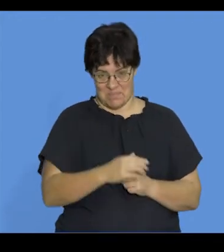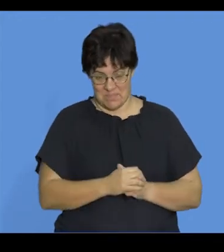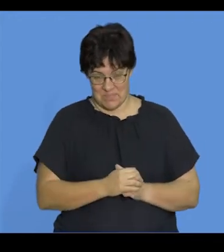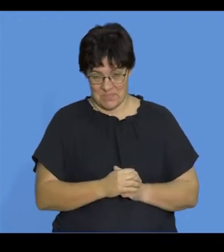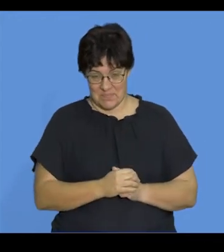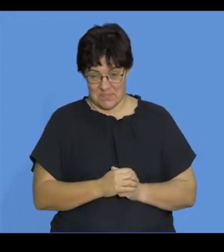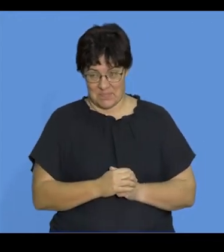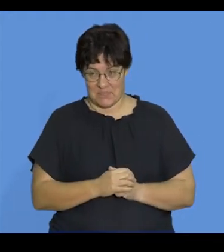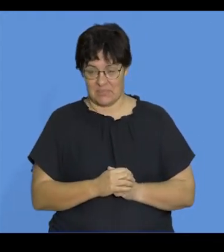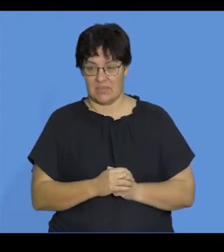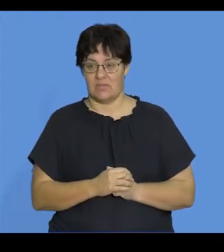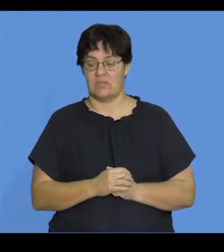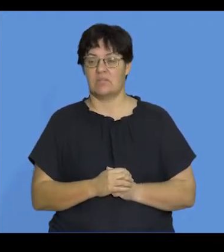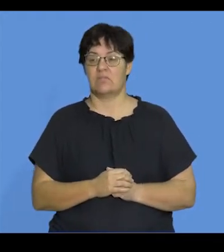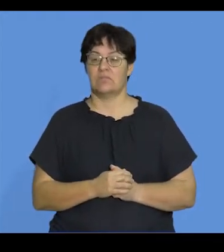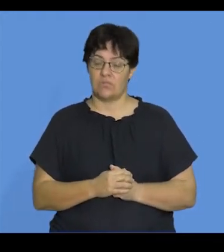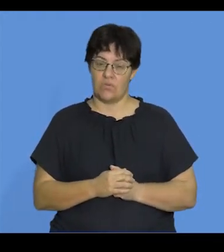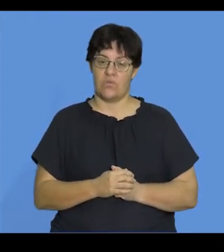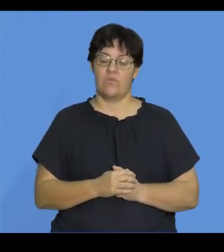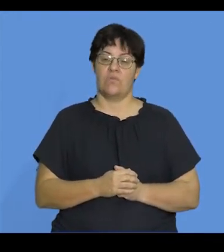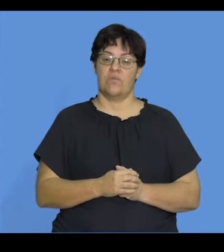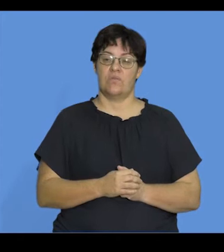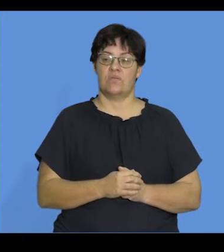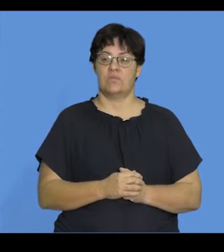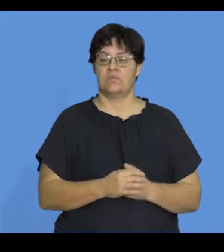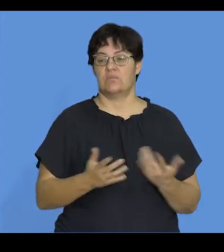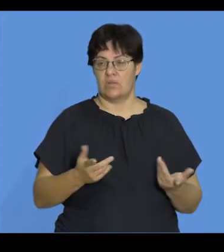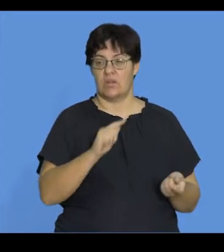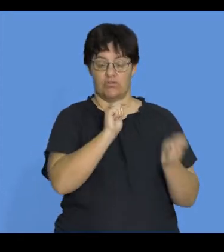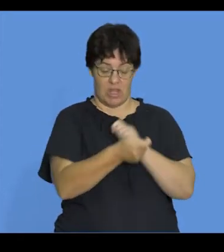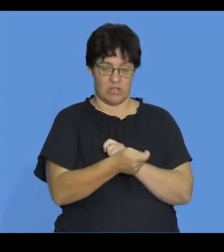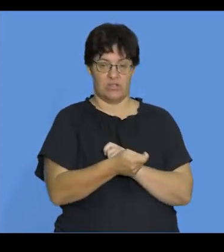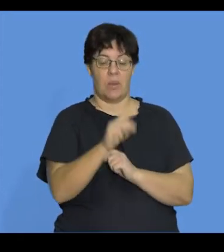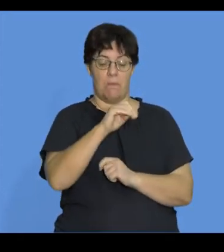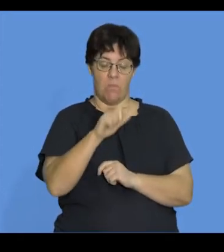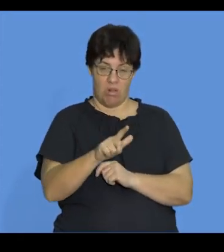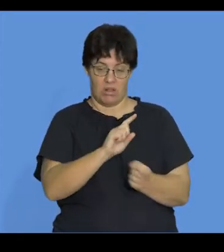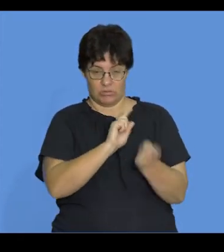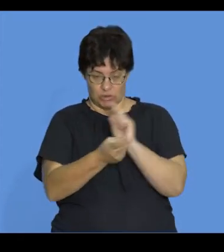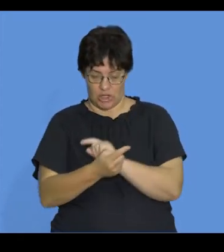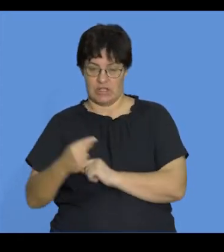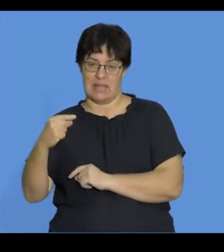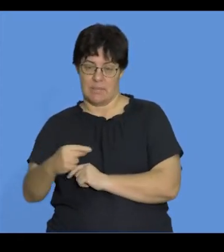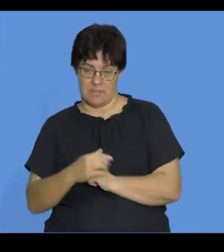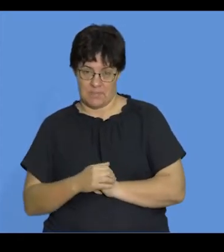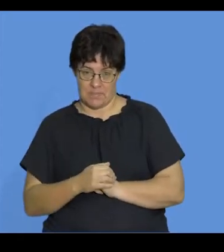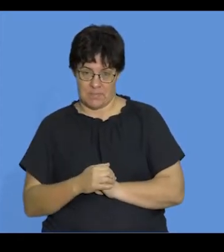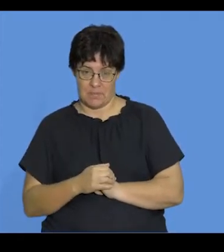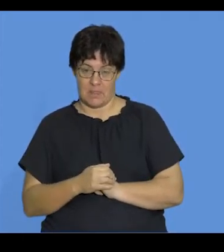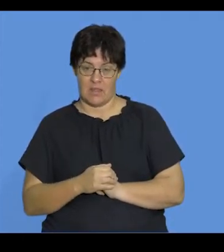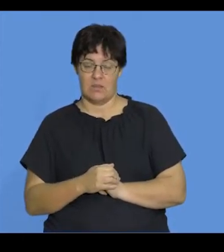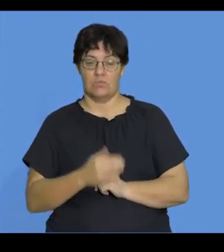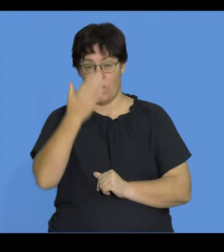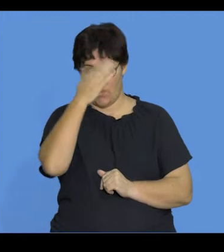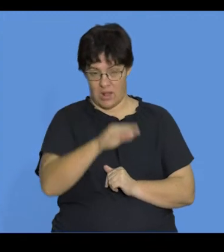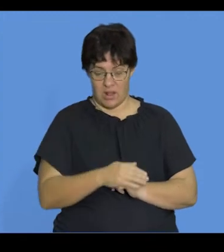quantity? The mass unreacted, okay? So mass that is unreacted will change these moles back to the